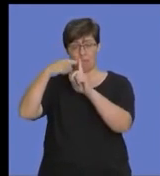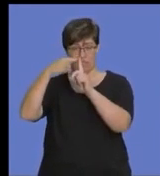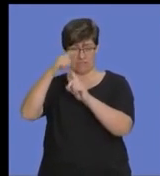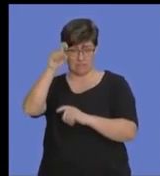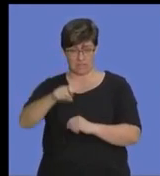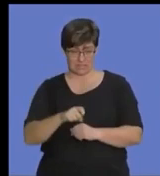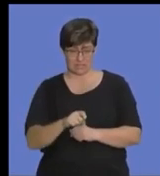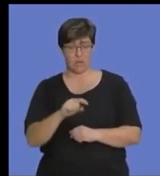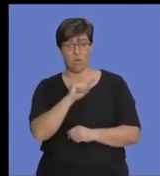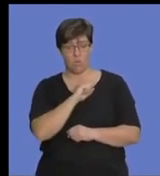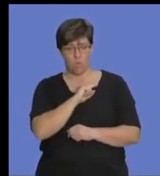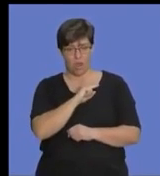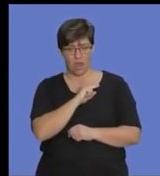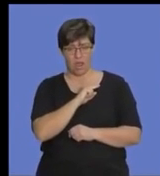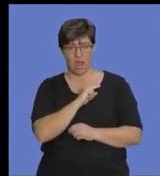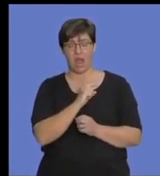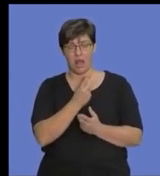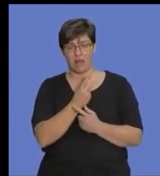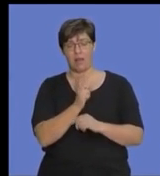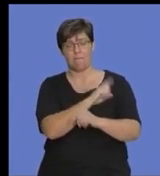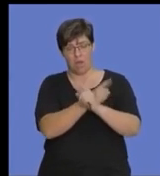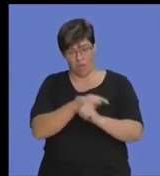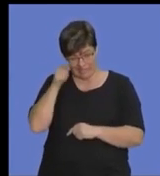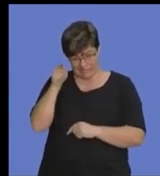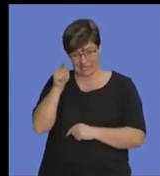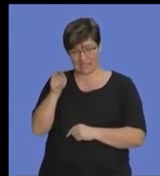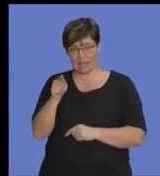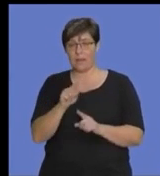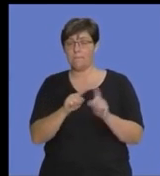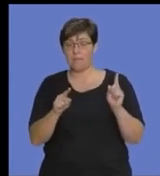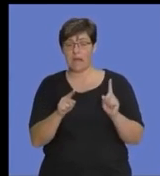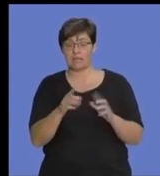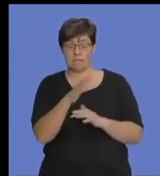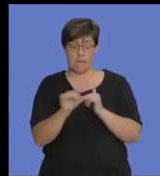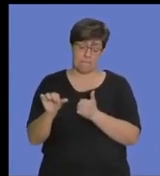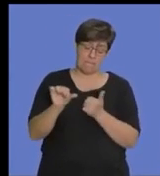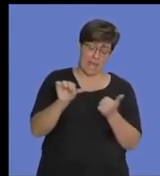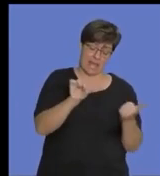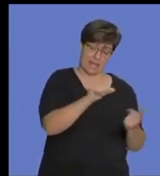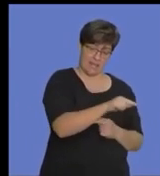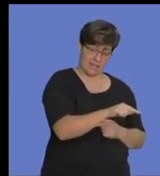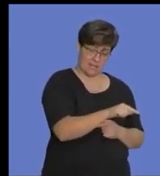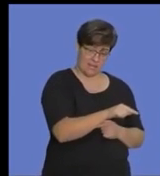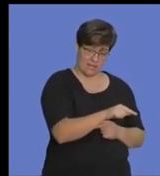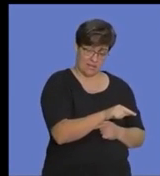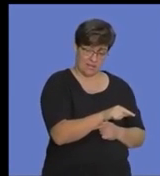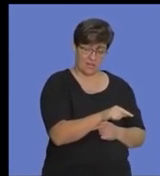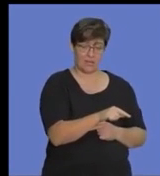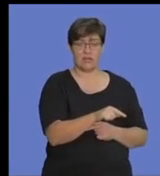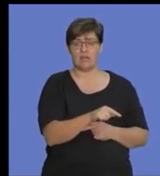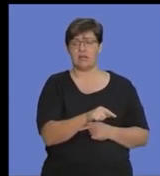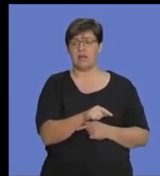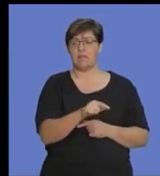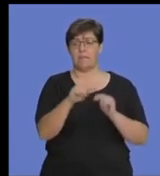right? Because remember, we said you times by the power of that. But if you're moving backwards, it will then be